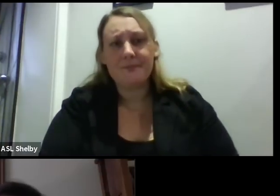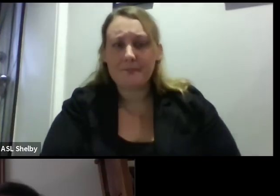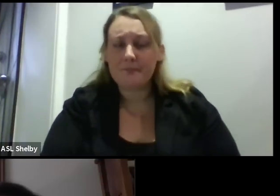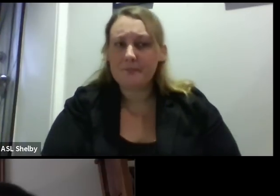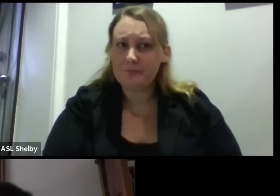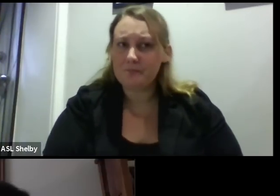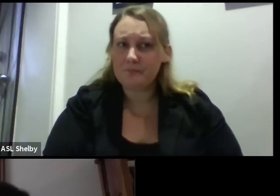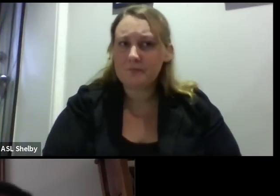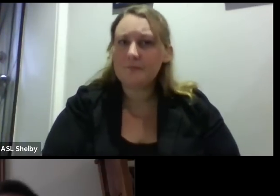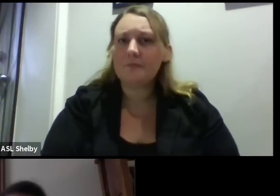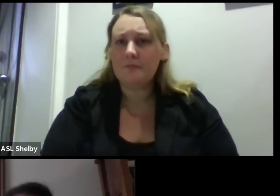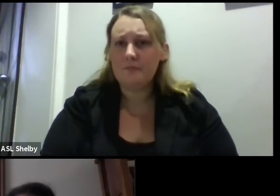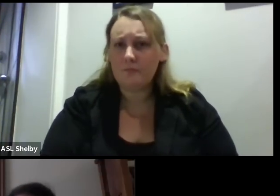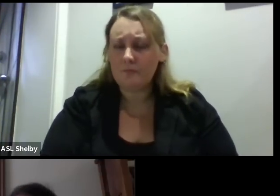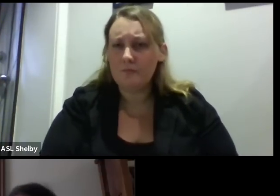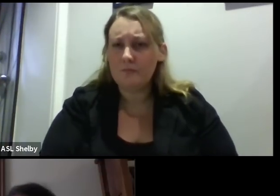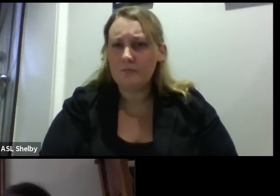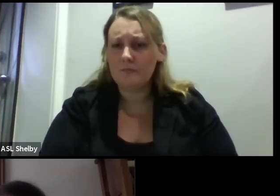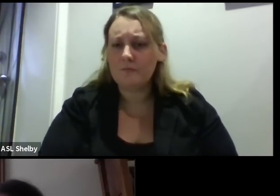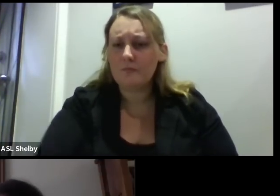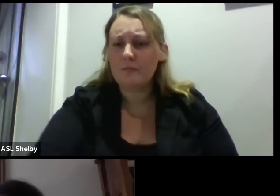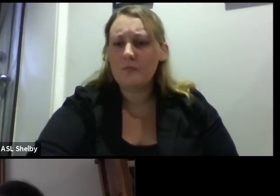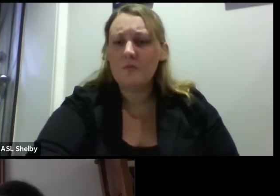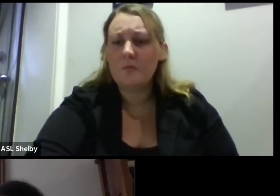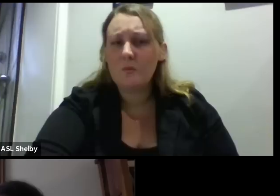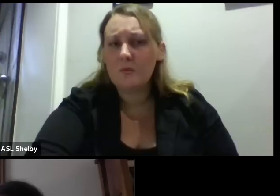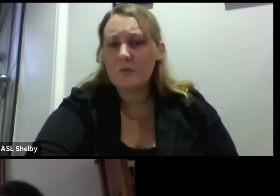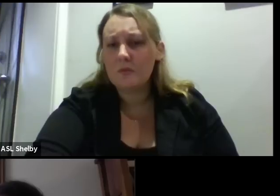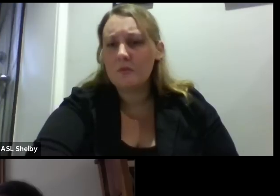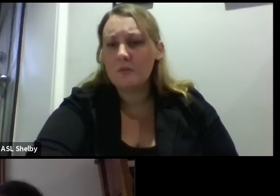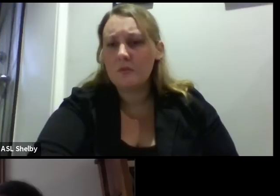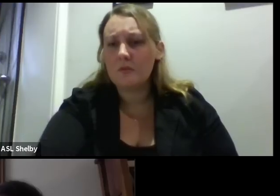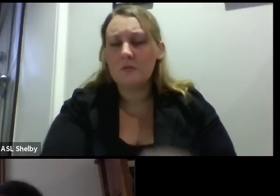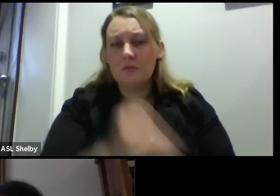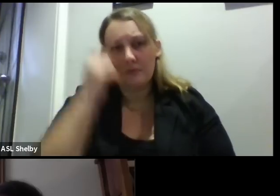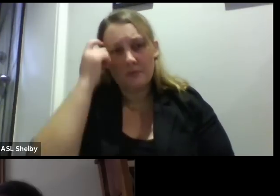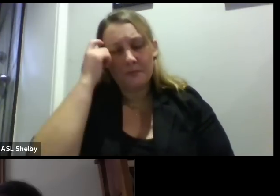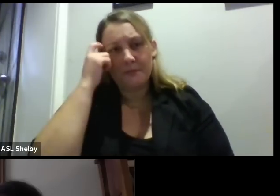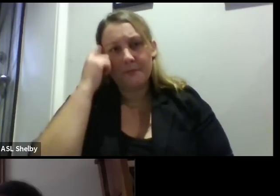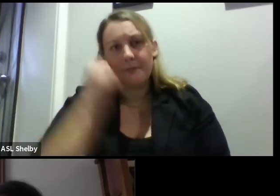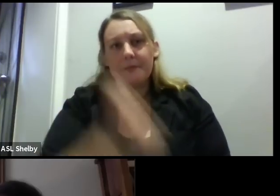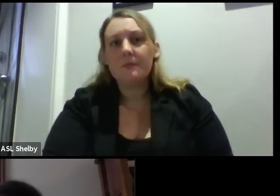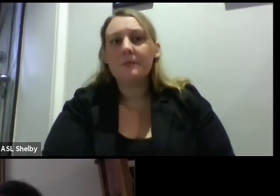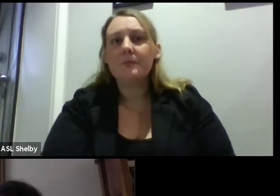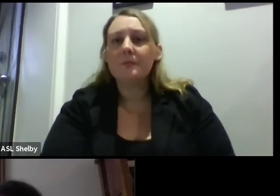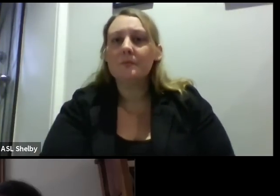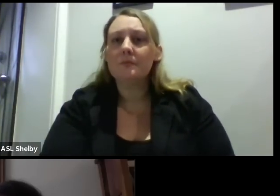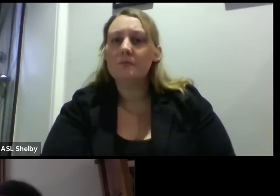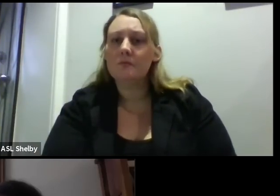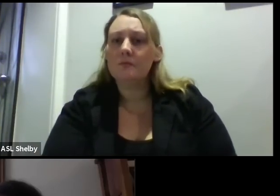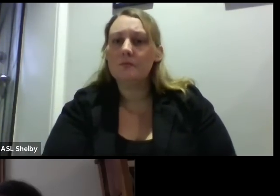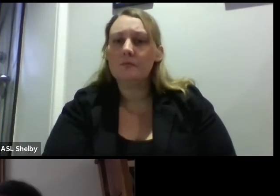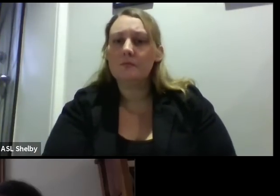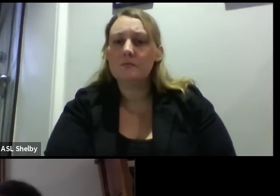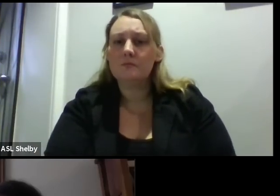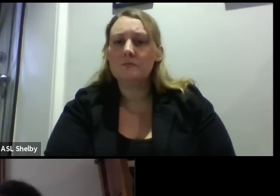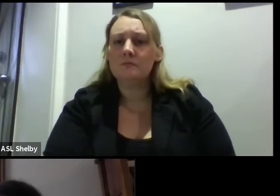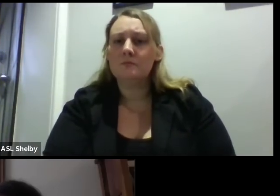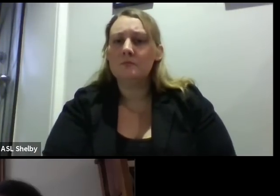También el caminar por Roosevelt Avenue realmente es algo que lastima a nuestras comunidades por el simplemente hecho de vestirte sexy, de